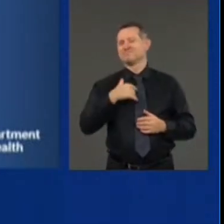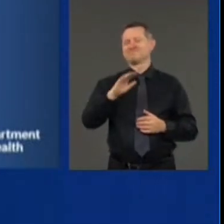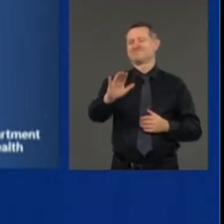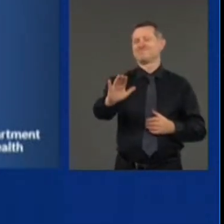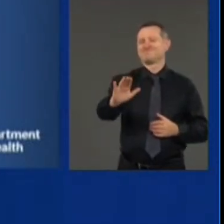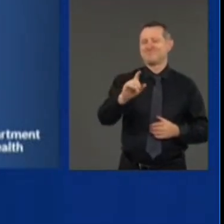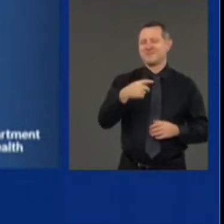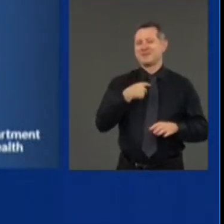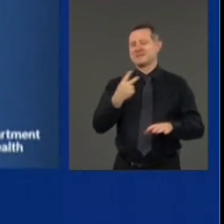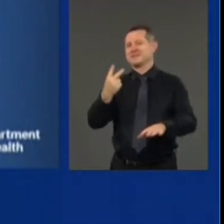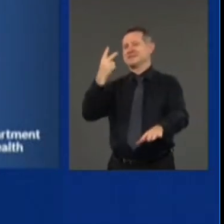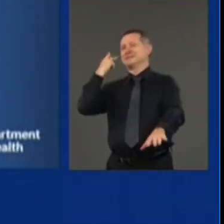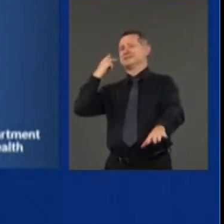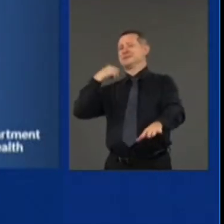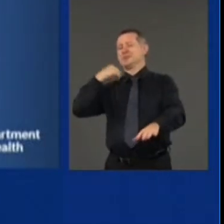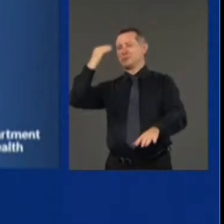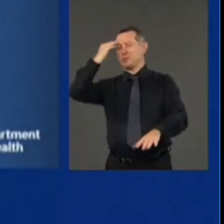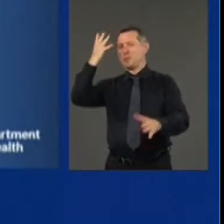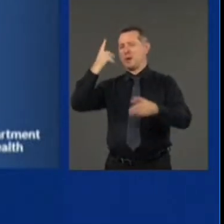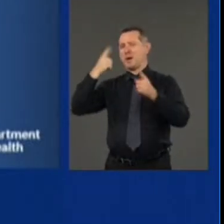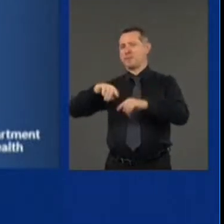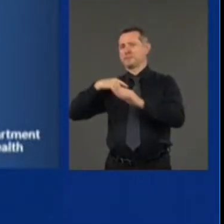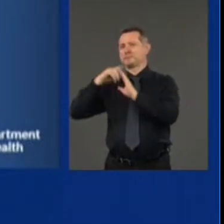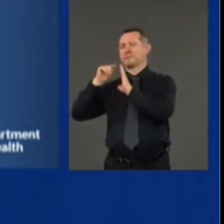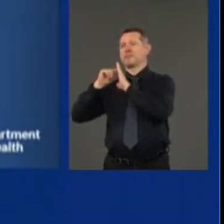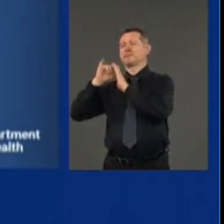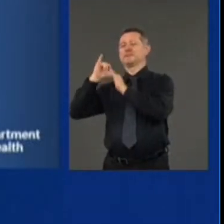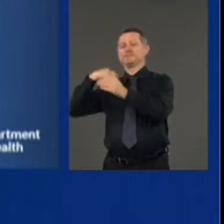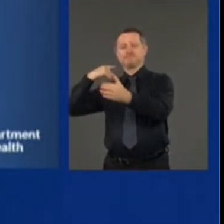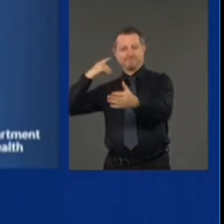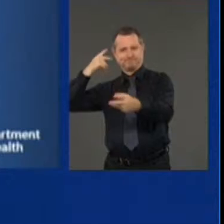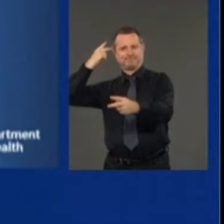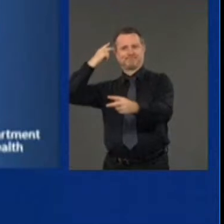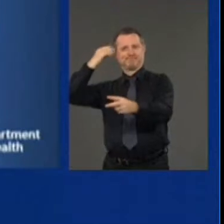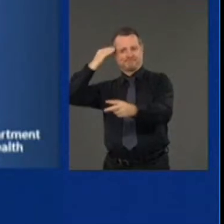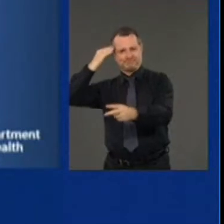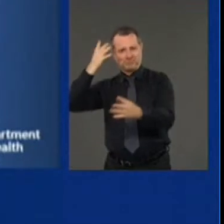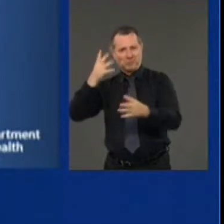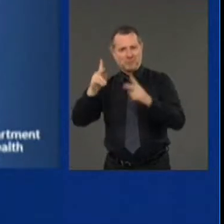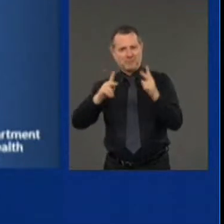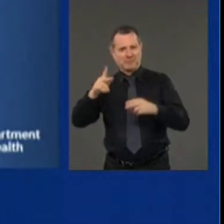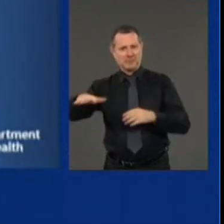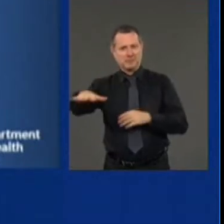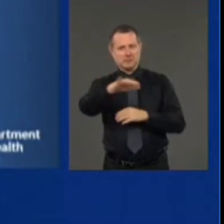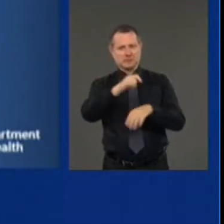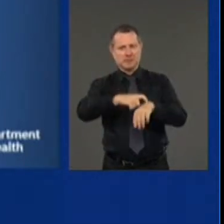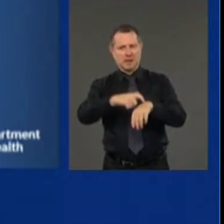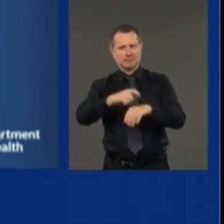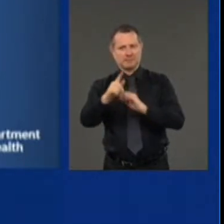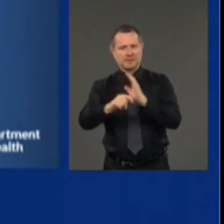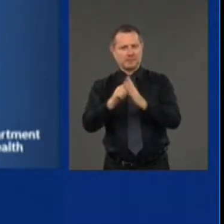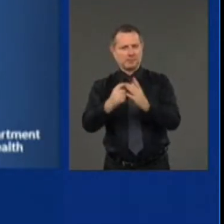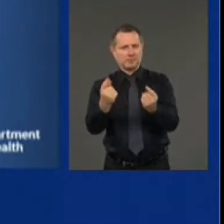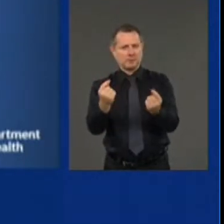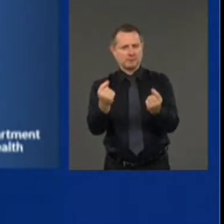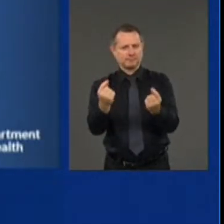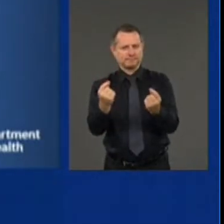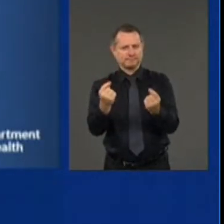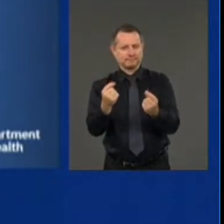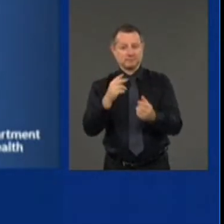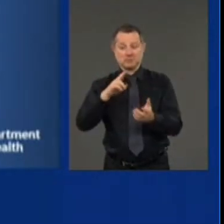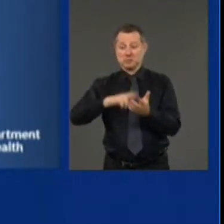let's stand at that moment in time. What was the landscape then? Many of the COVID-positive nursing home staff were